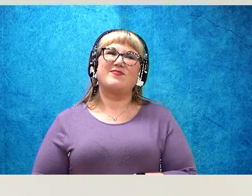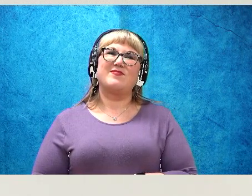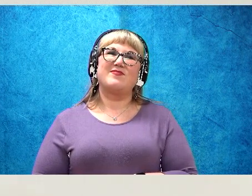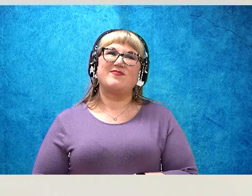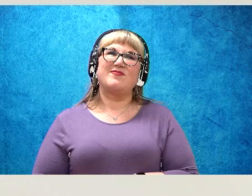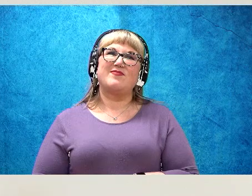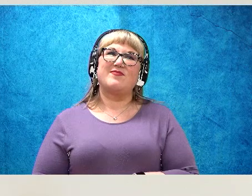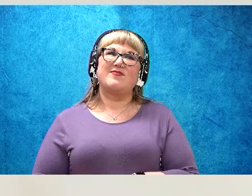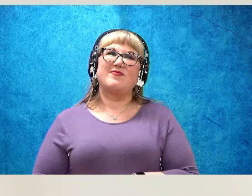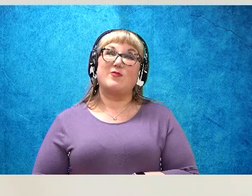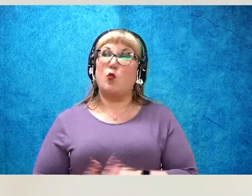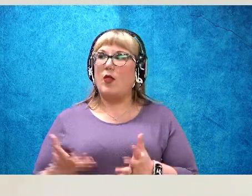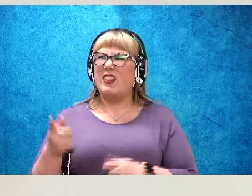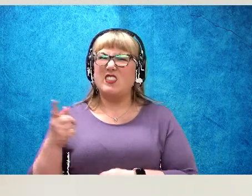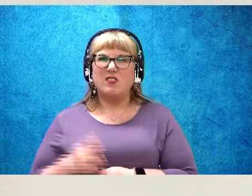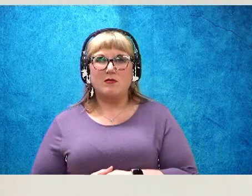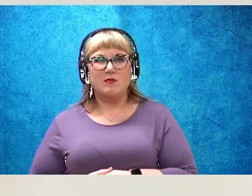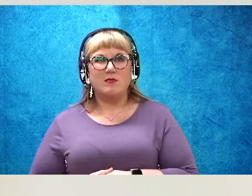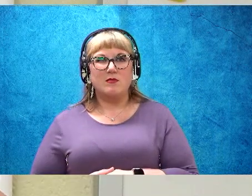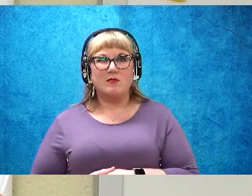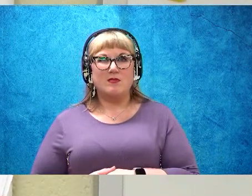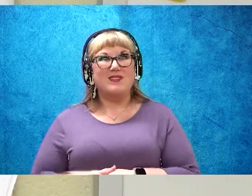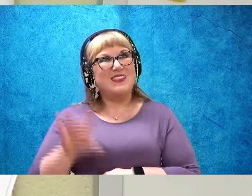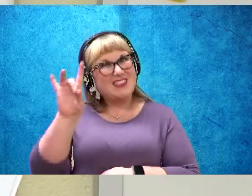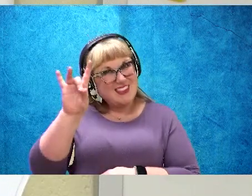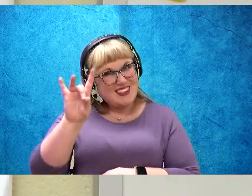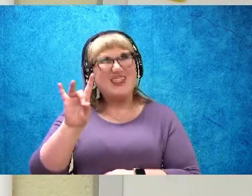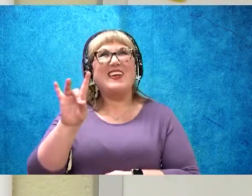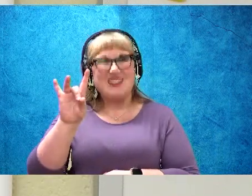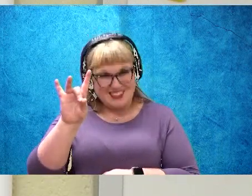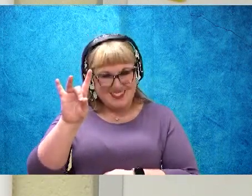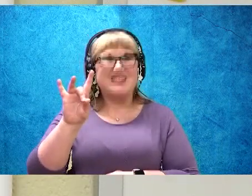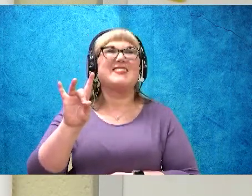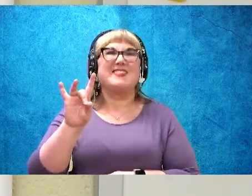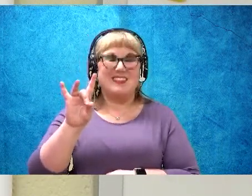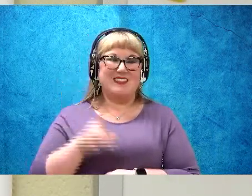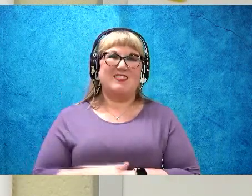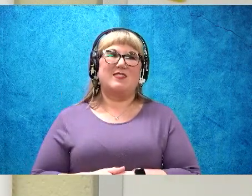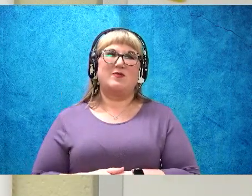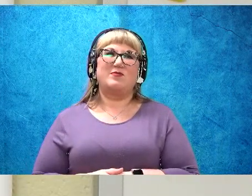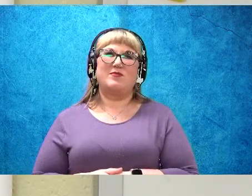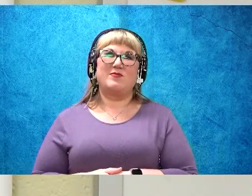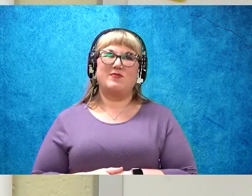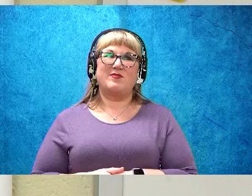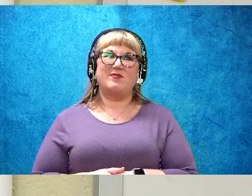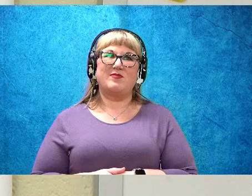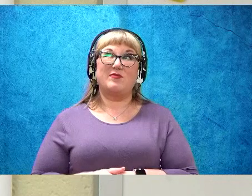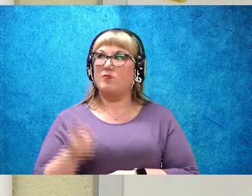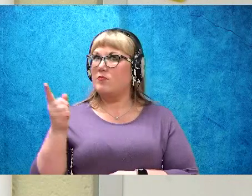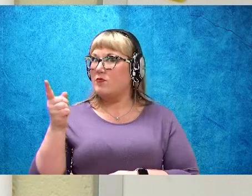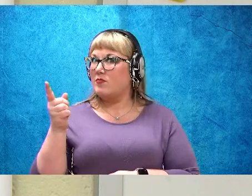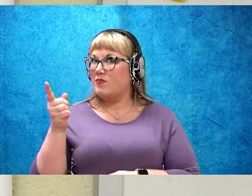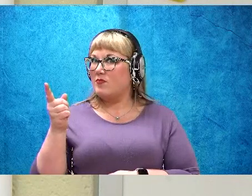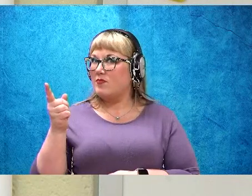Let's start with, what's this? Number 8. Great job. What number?